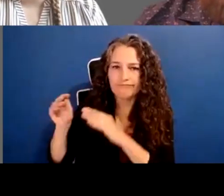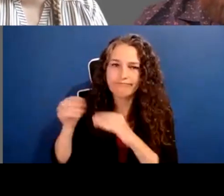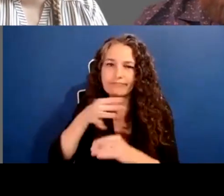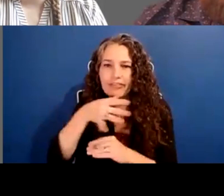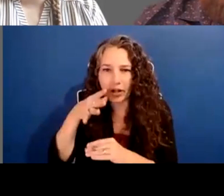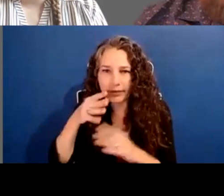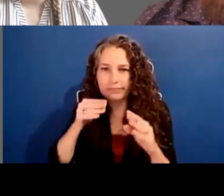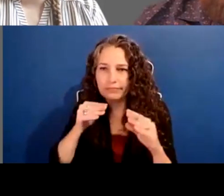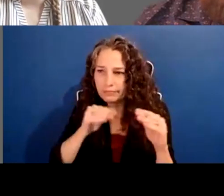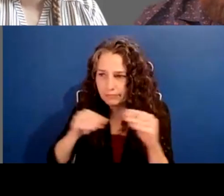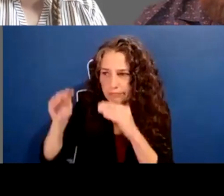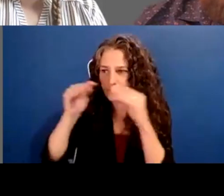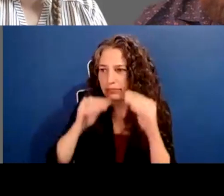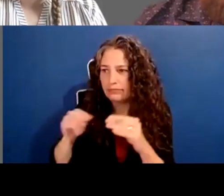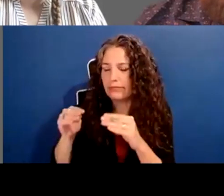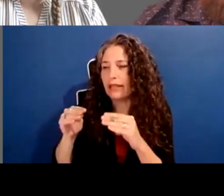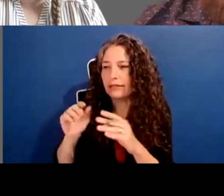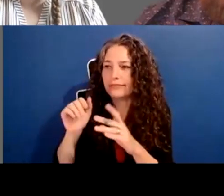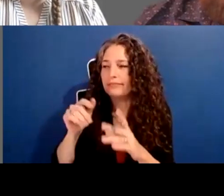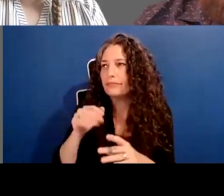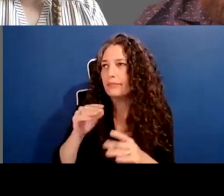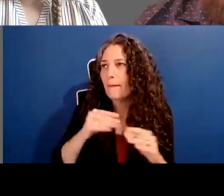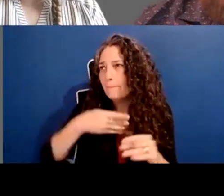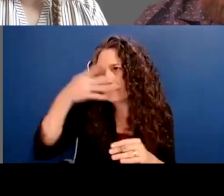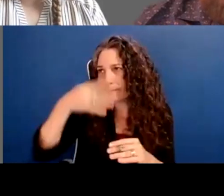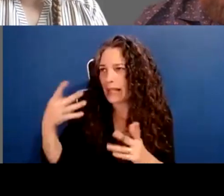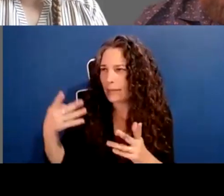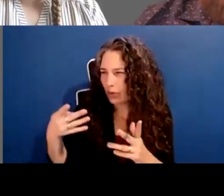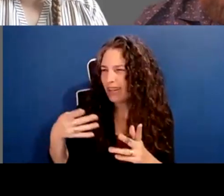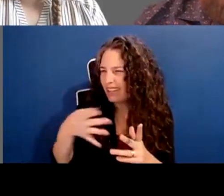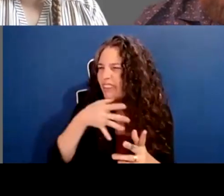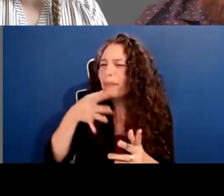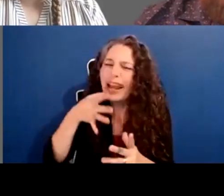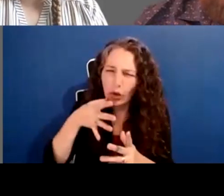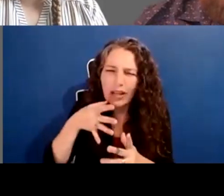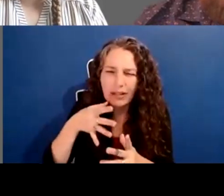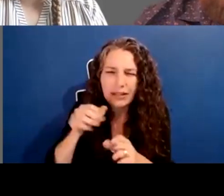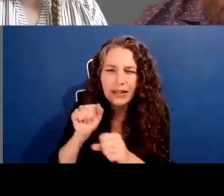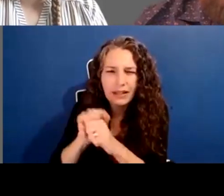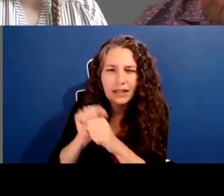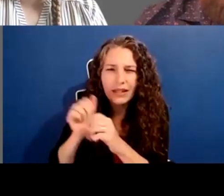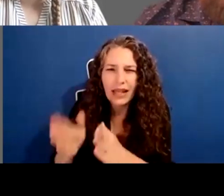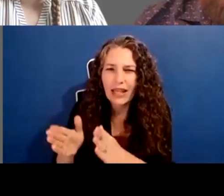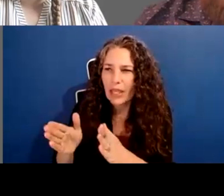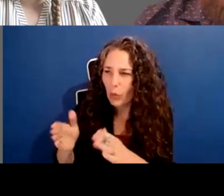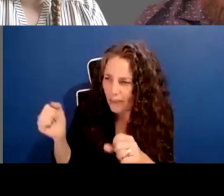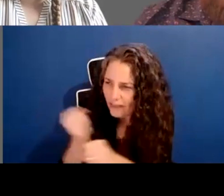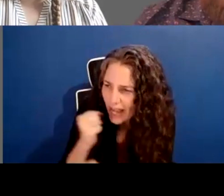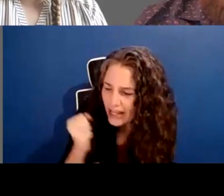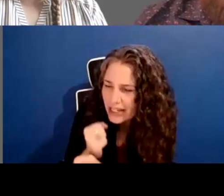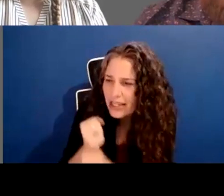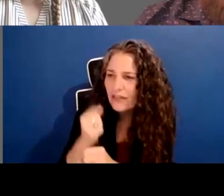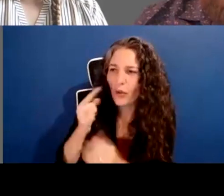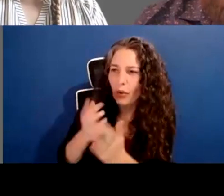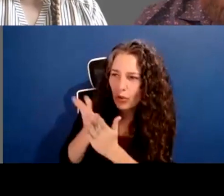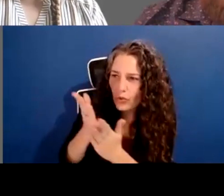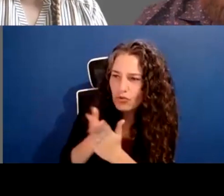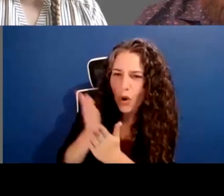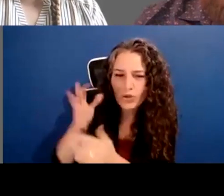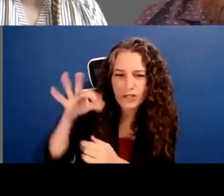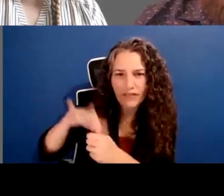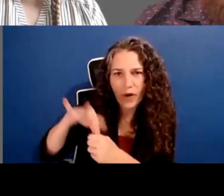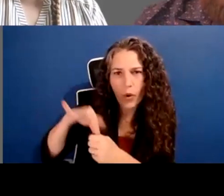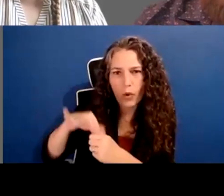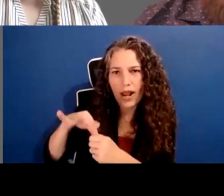Elena Rosario, the historian who's researched this, was about, you know, her